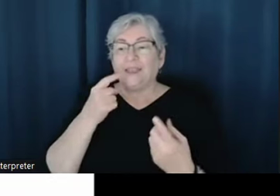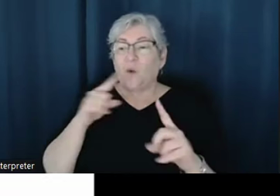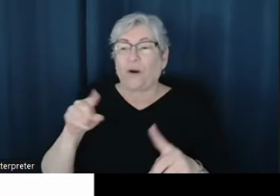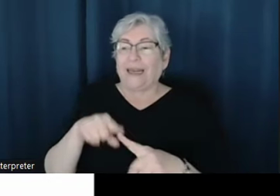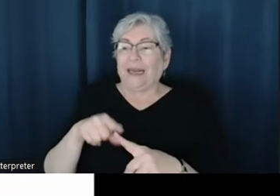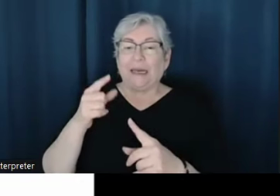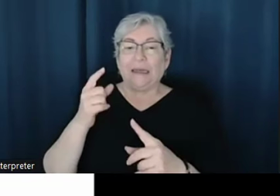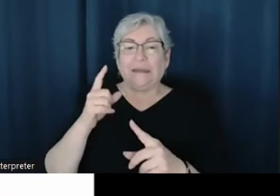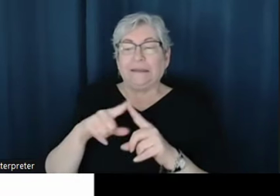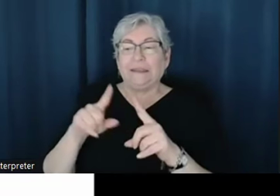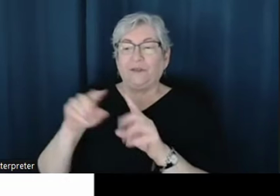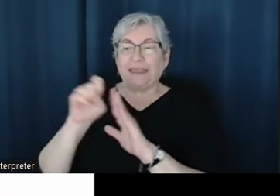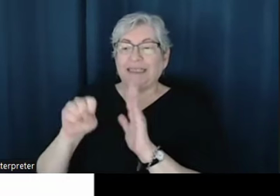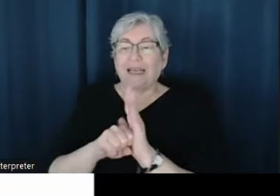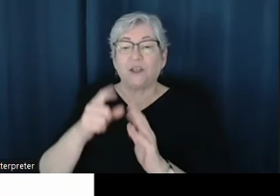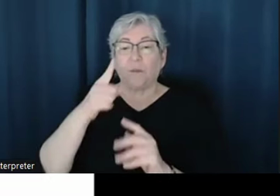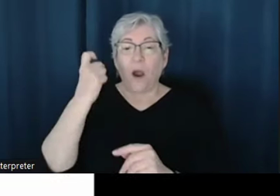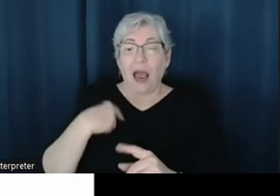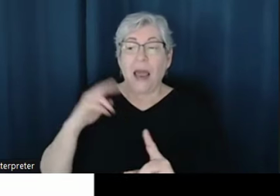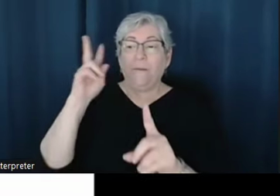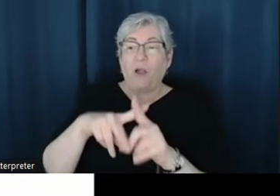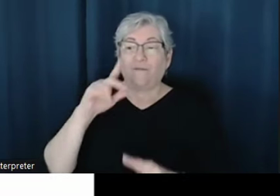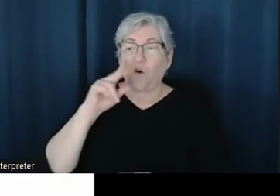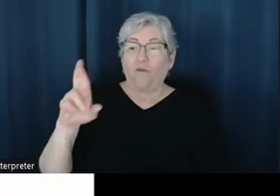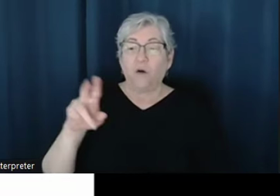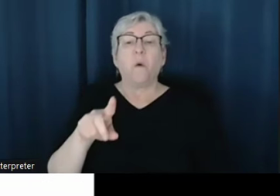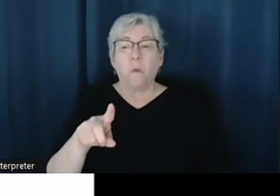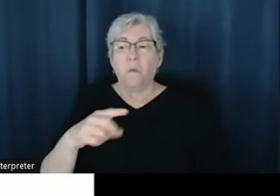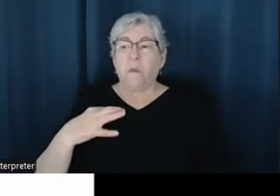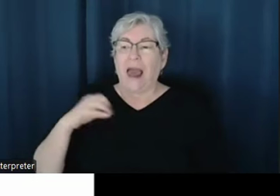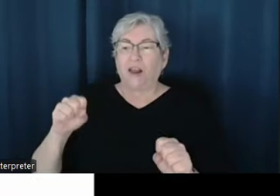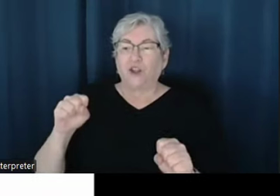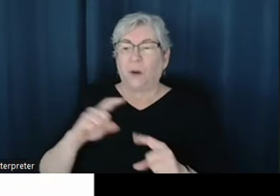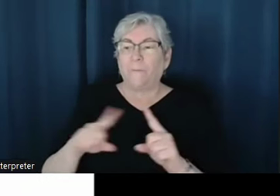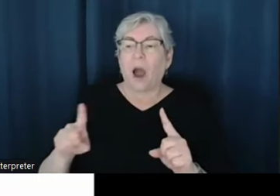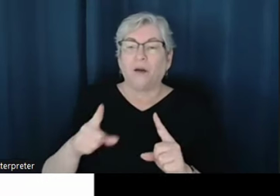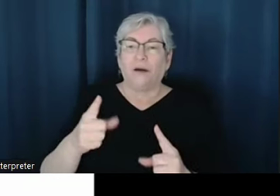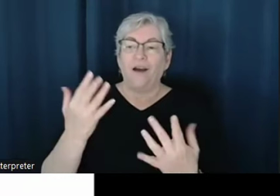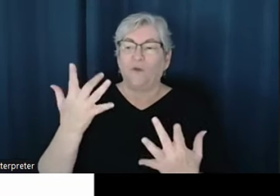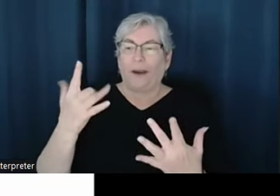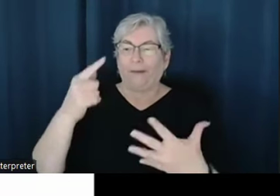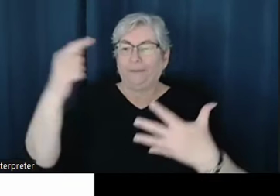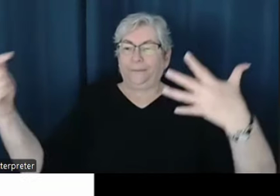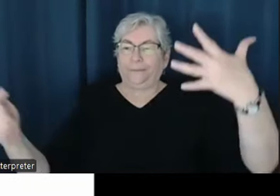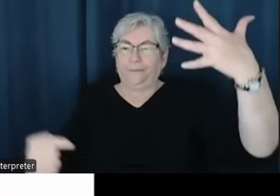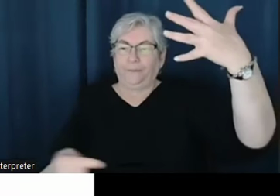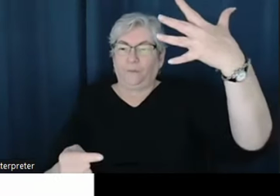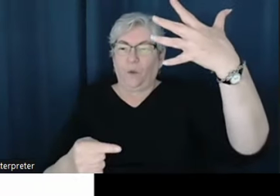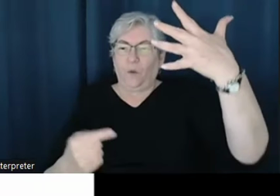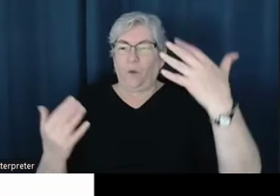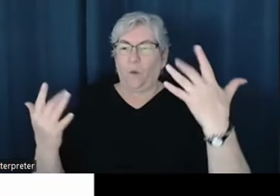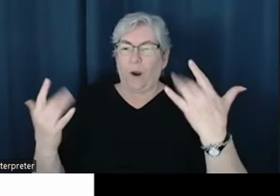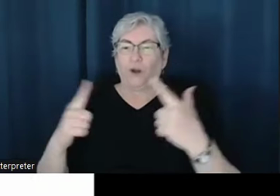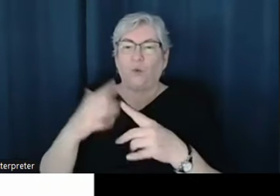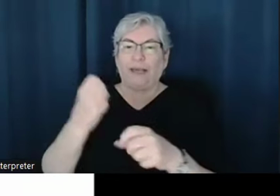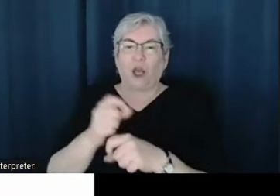I'm applying for VR services, I'm found eligible, but I could be way down on the list for when I am going to get those